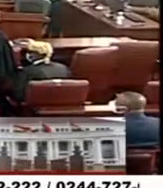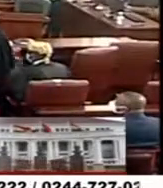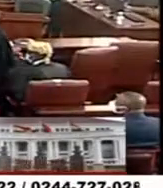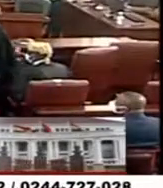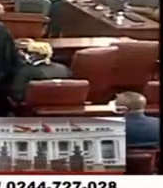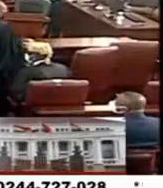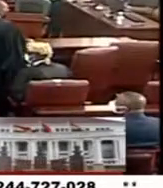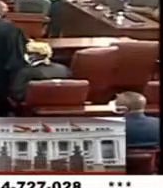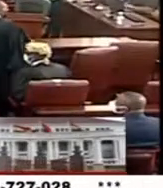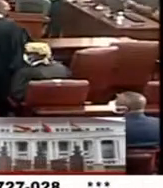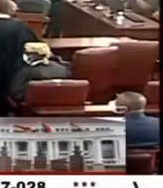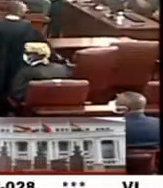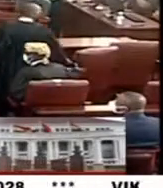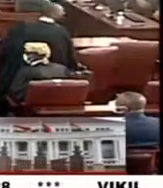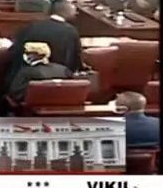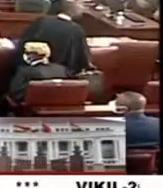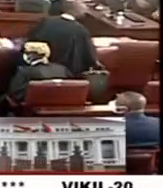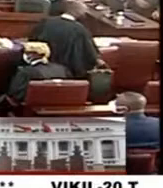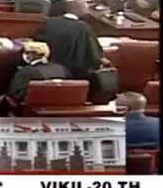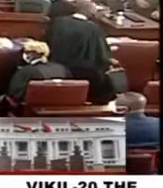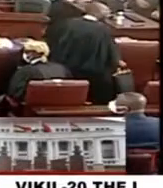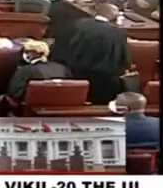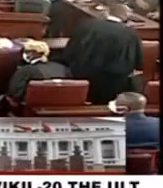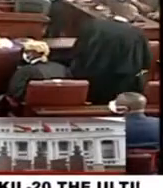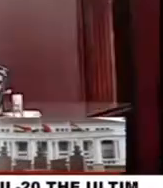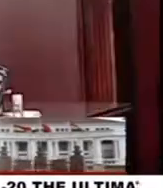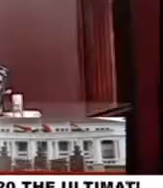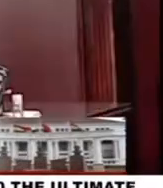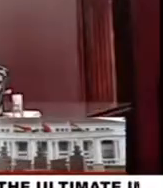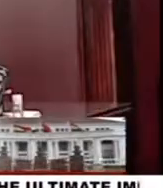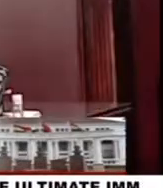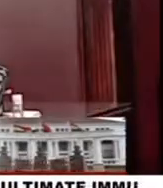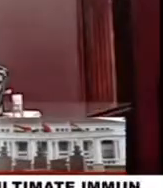when you are announcing? Learned friends, my lord.